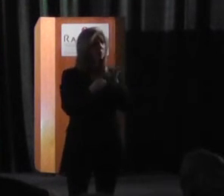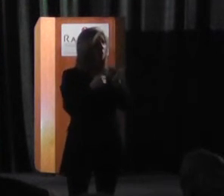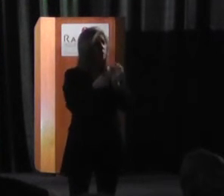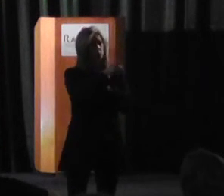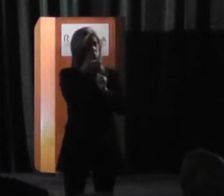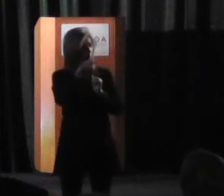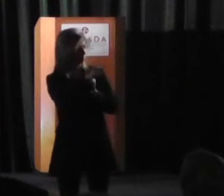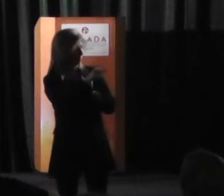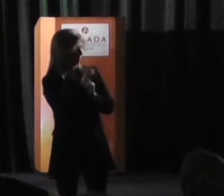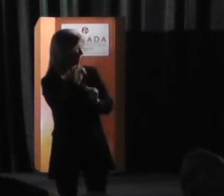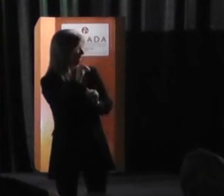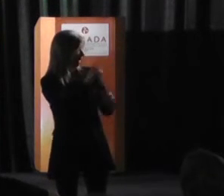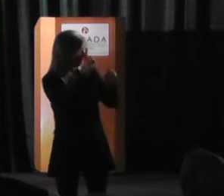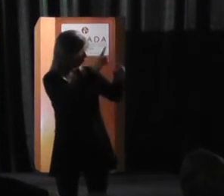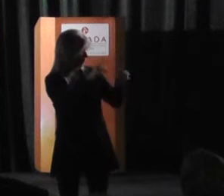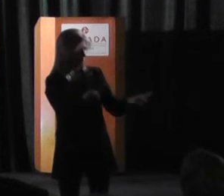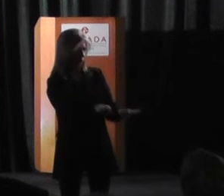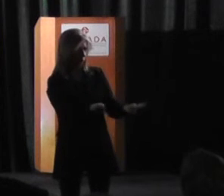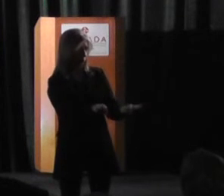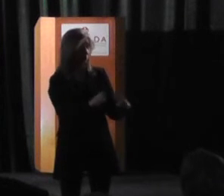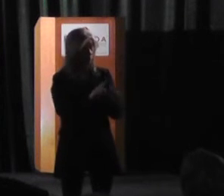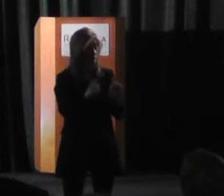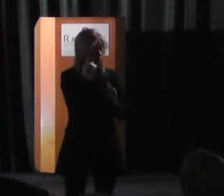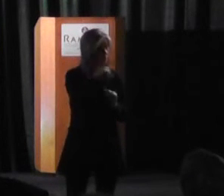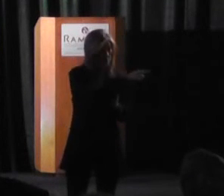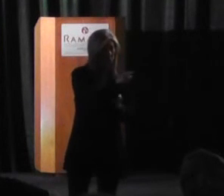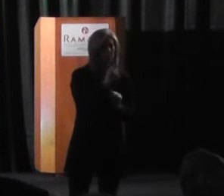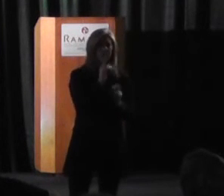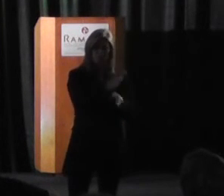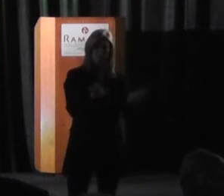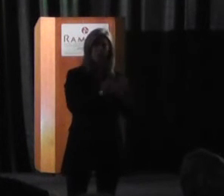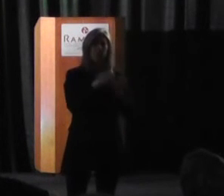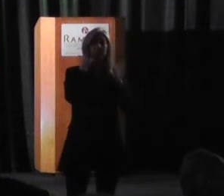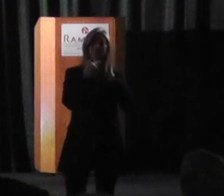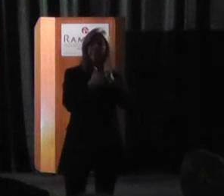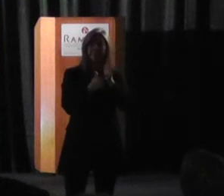child, ordering a double-double at Tim Hortons, and saying their name.